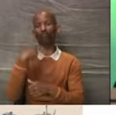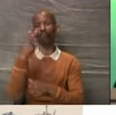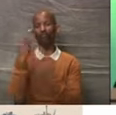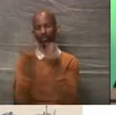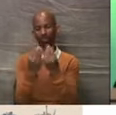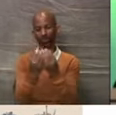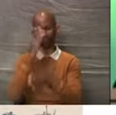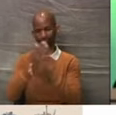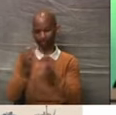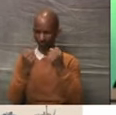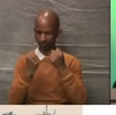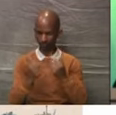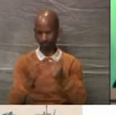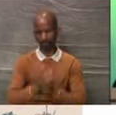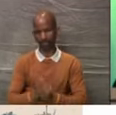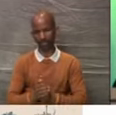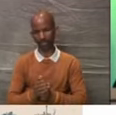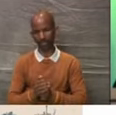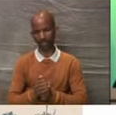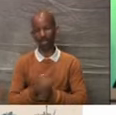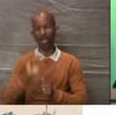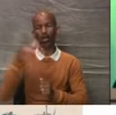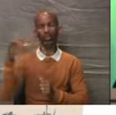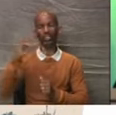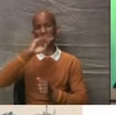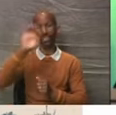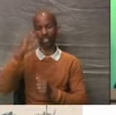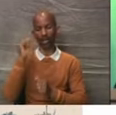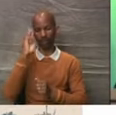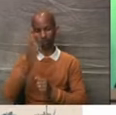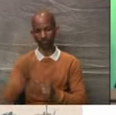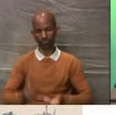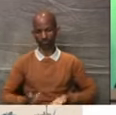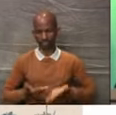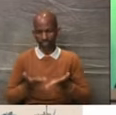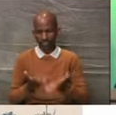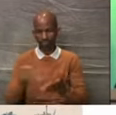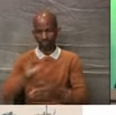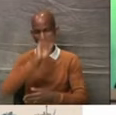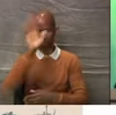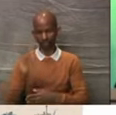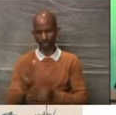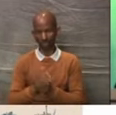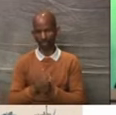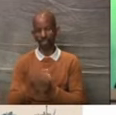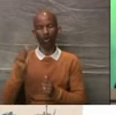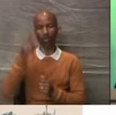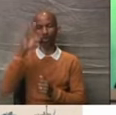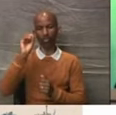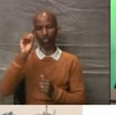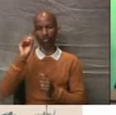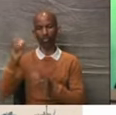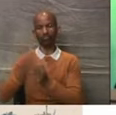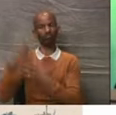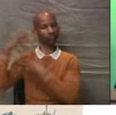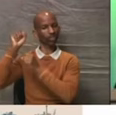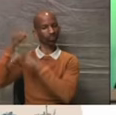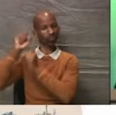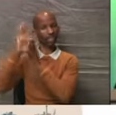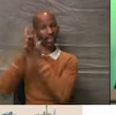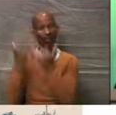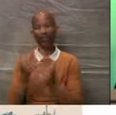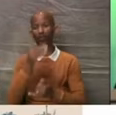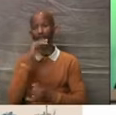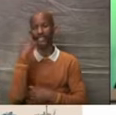sustainable operated freight rail logistic that will serve the South African automotive industry. As a